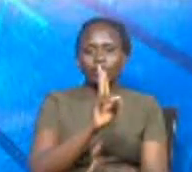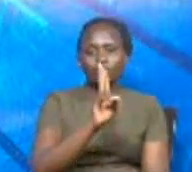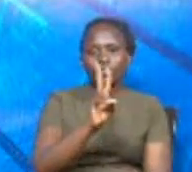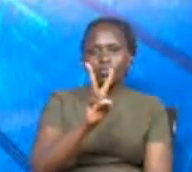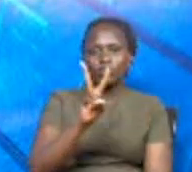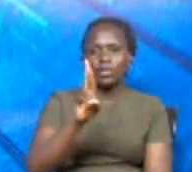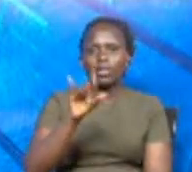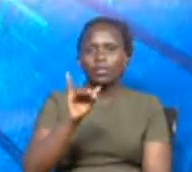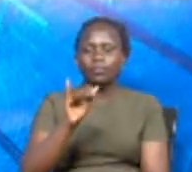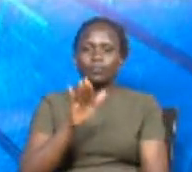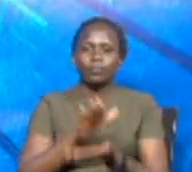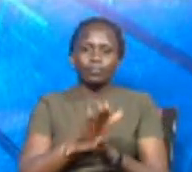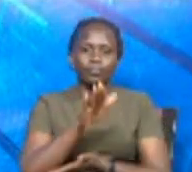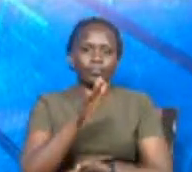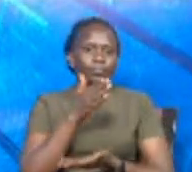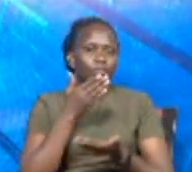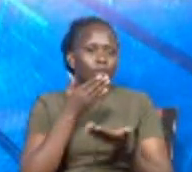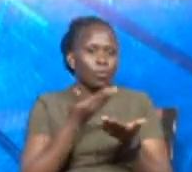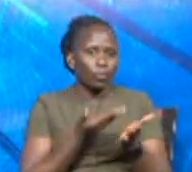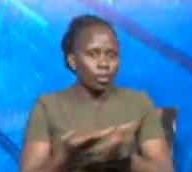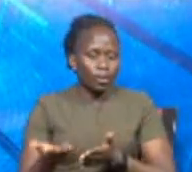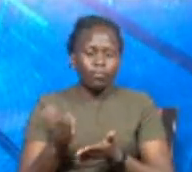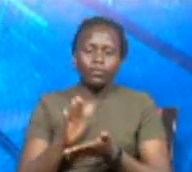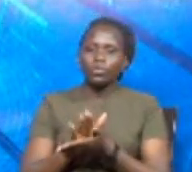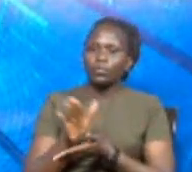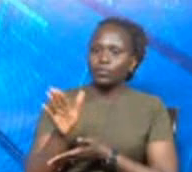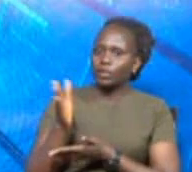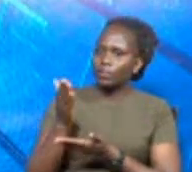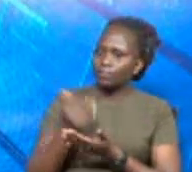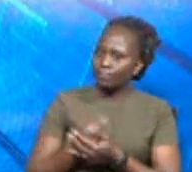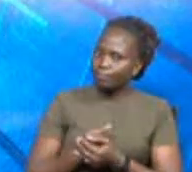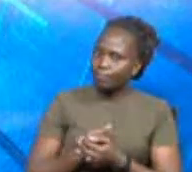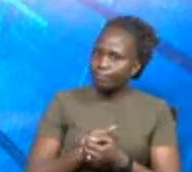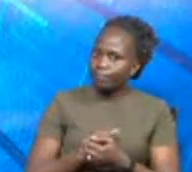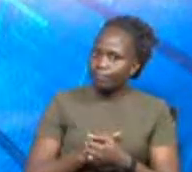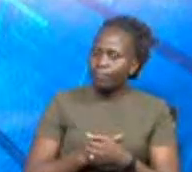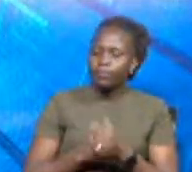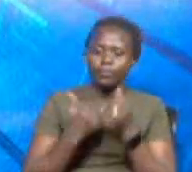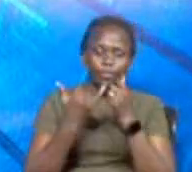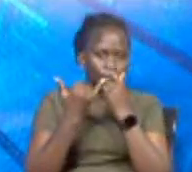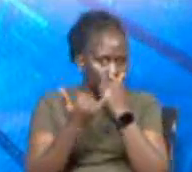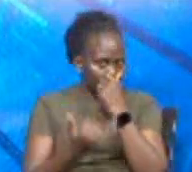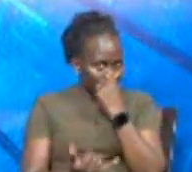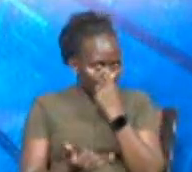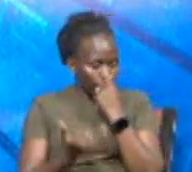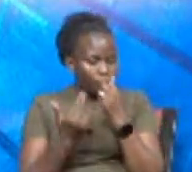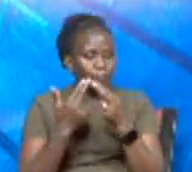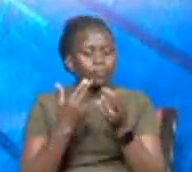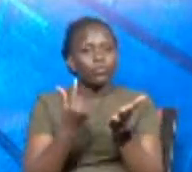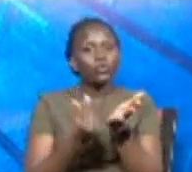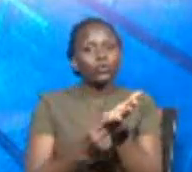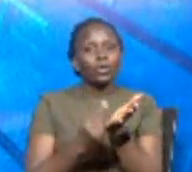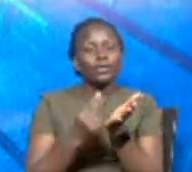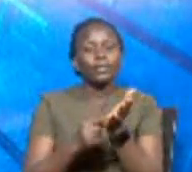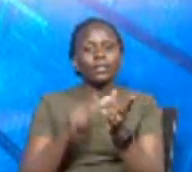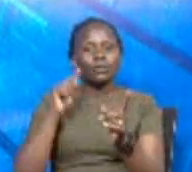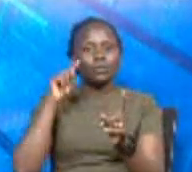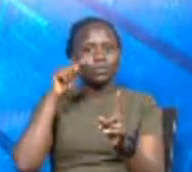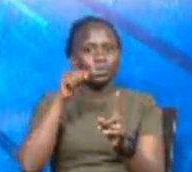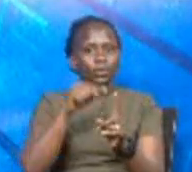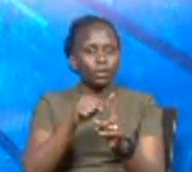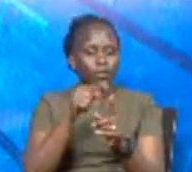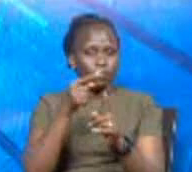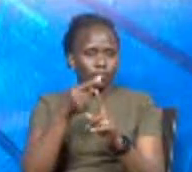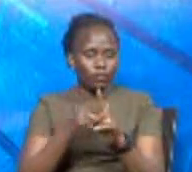Good evening, sir, and welcome to Talk of the Nation. Good evening. Well, to begin with, one of Uganda's targets derived from the